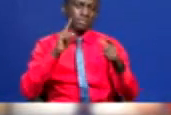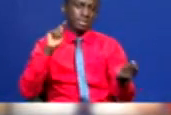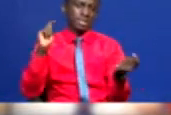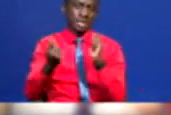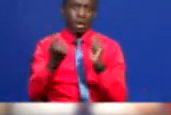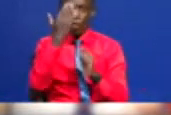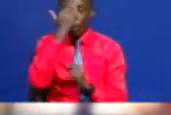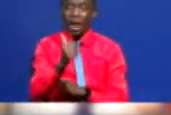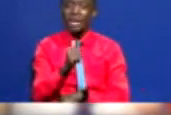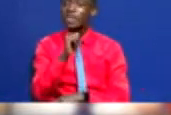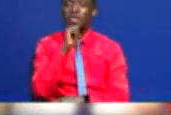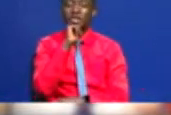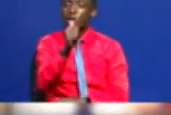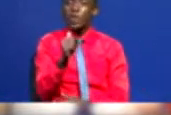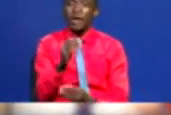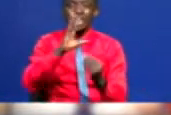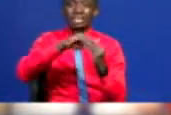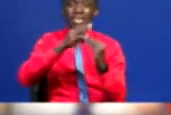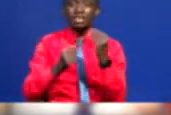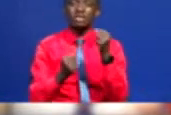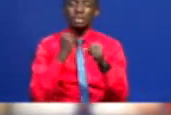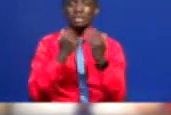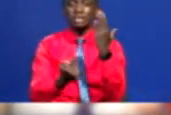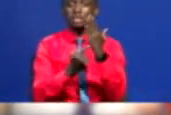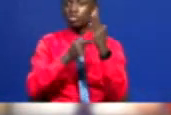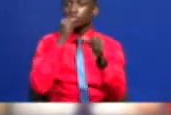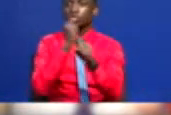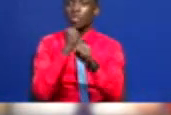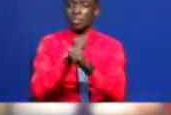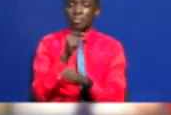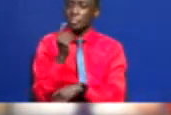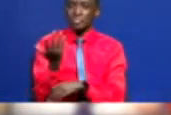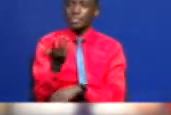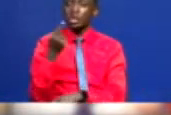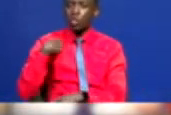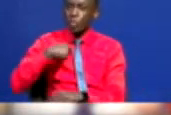digital jobs in the digital space. We are creating these jobs right there in the village.